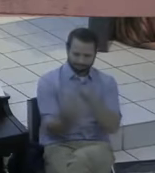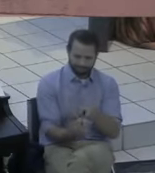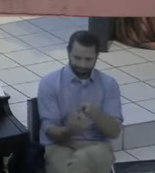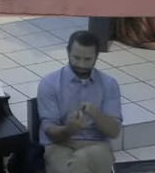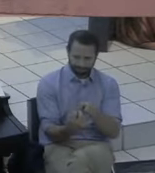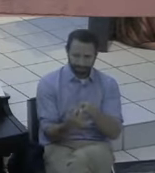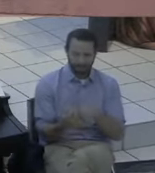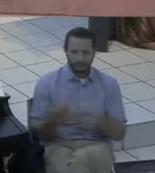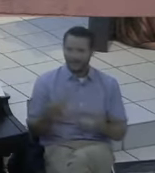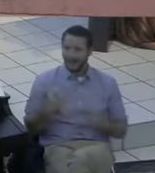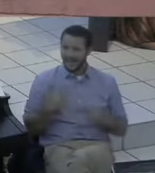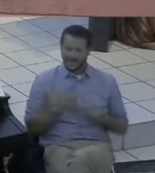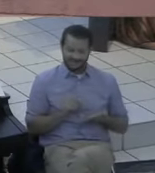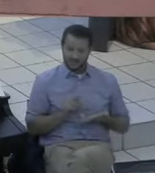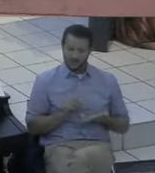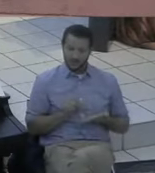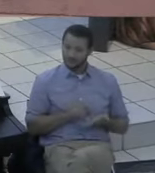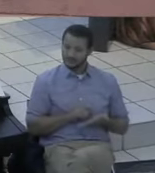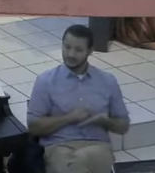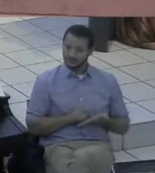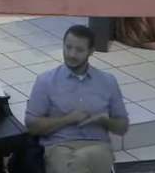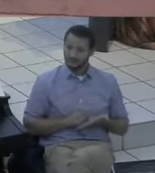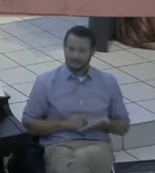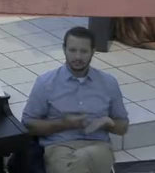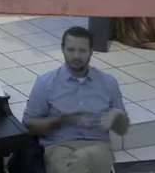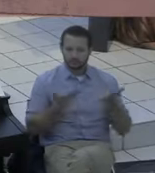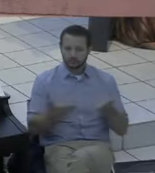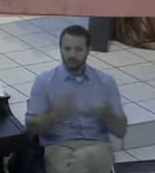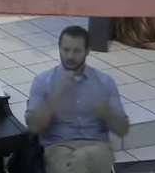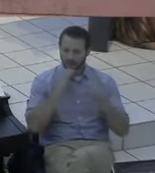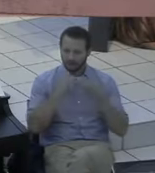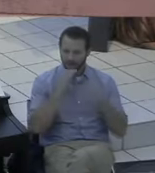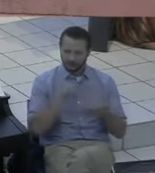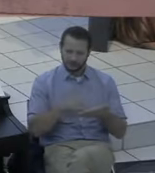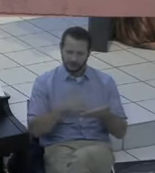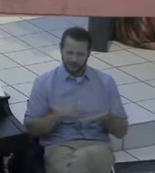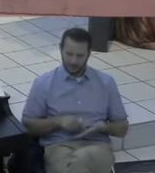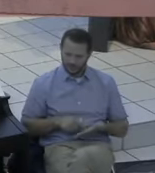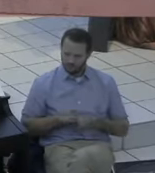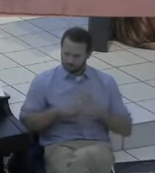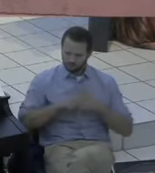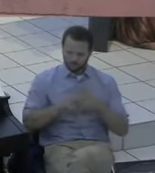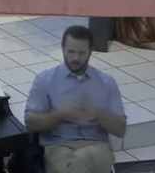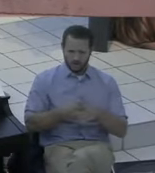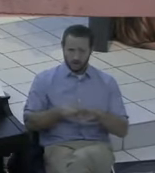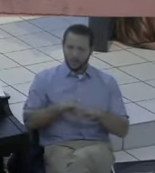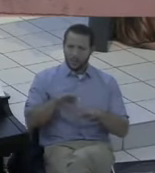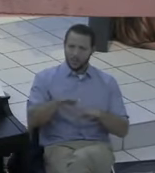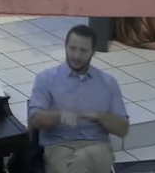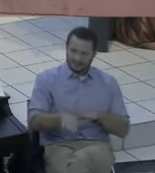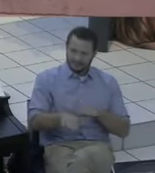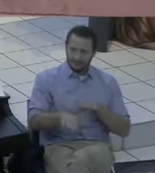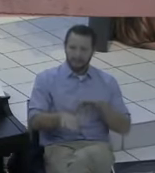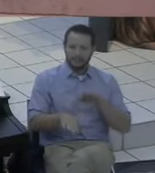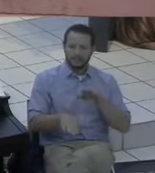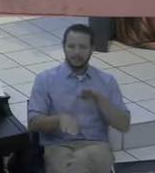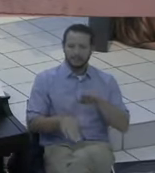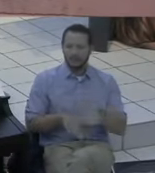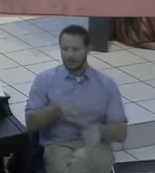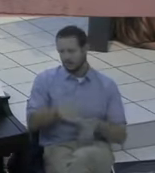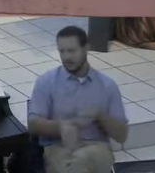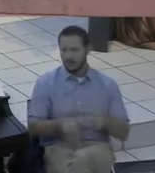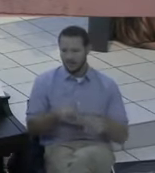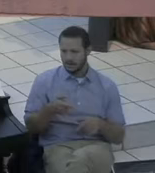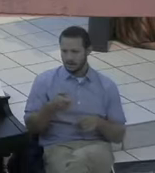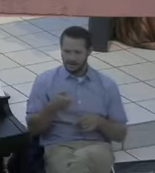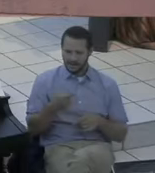few notes to have with you in that conversation to be prepared. Put those things in place, and then you can enter the conversation knowing that